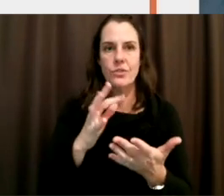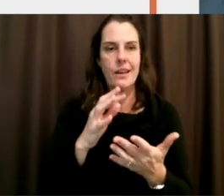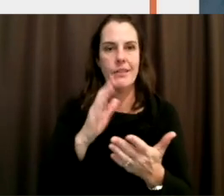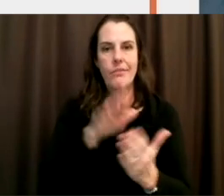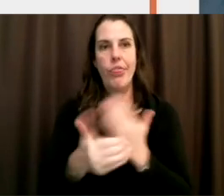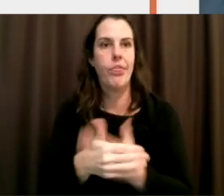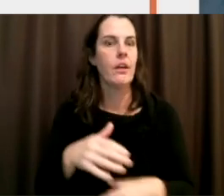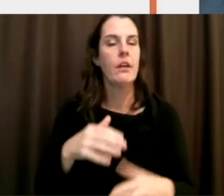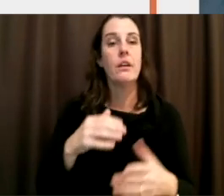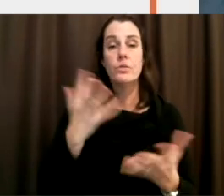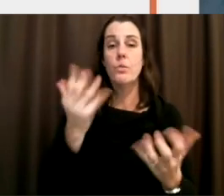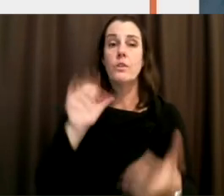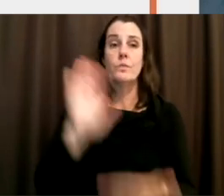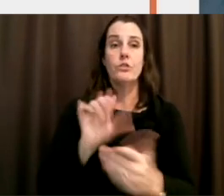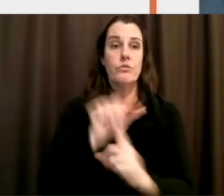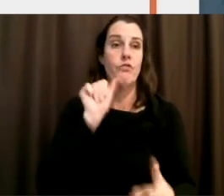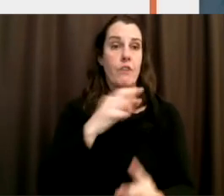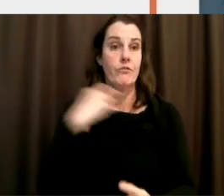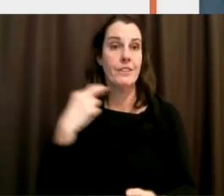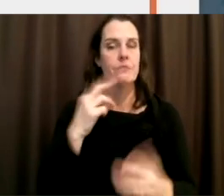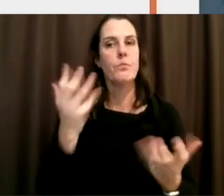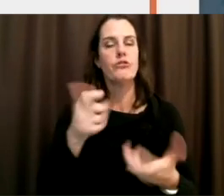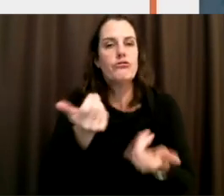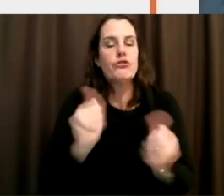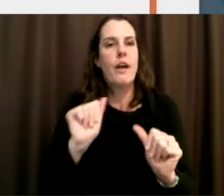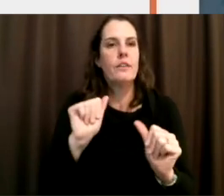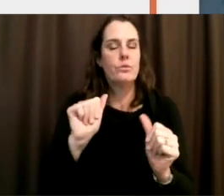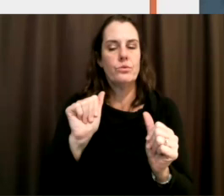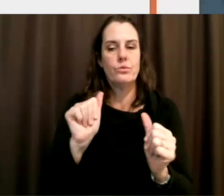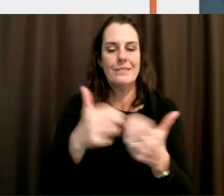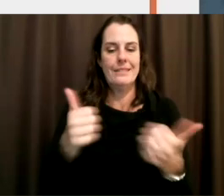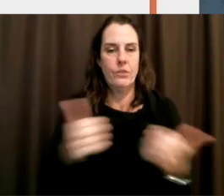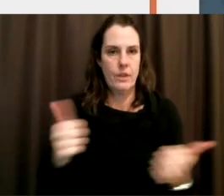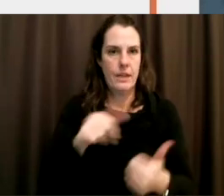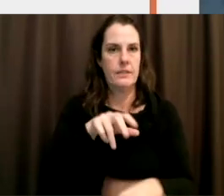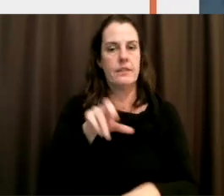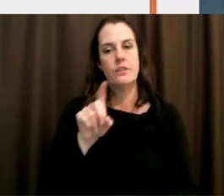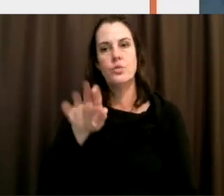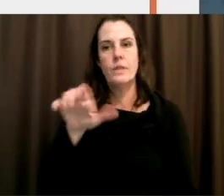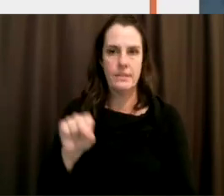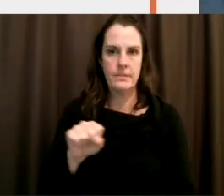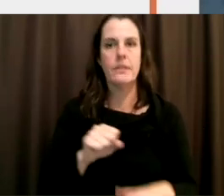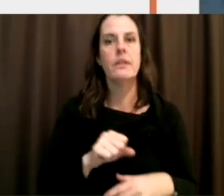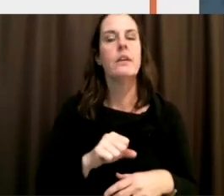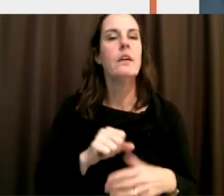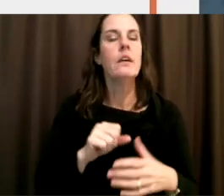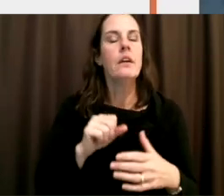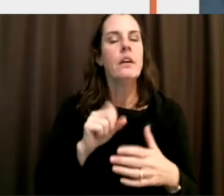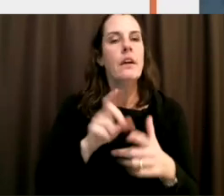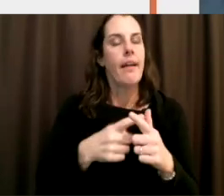want to reduce fraud risk. So we want to try to segregate the duties of receiving the check or the cash and then